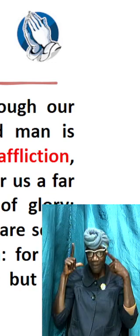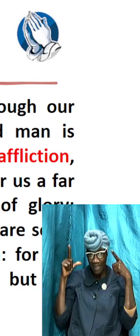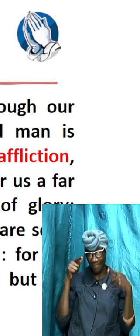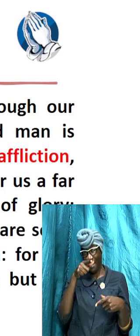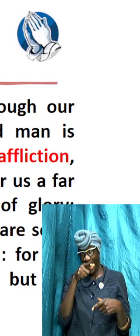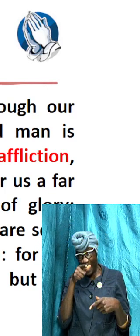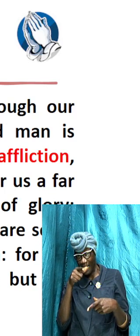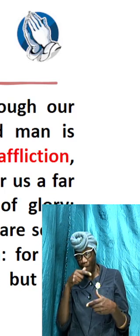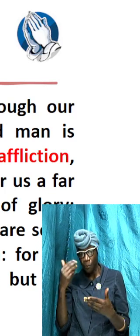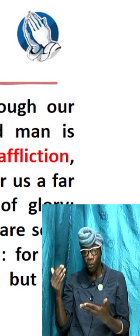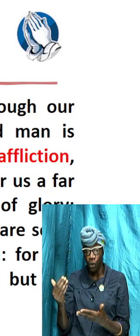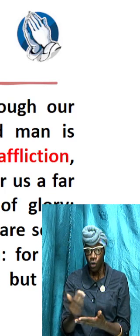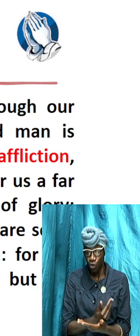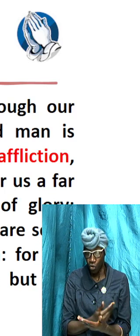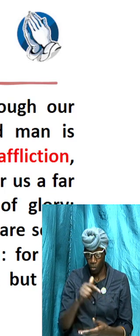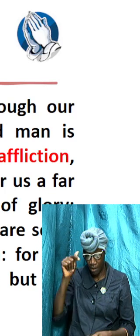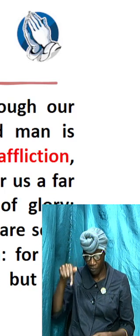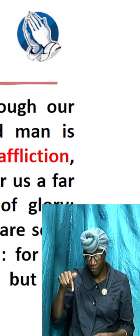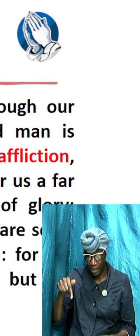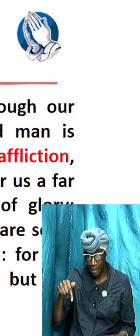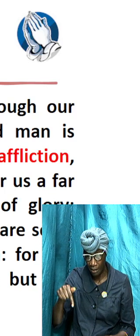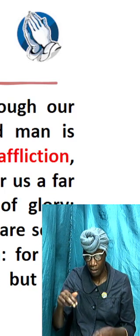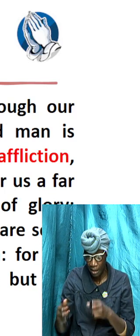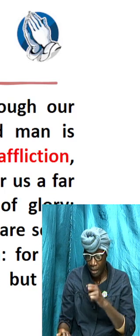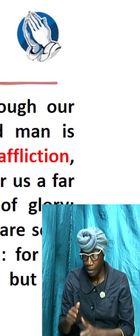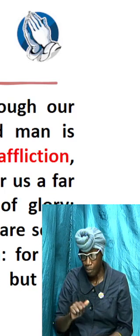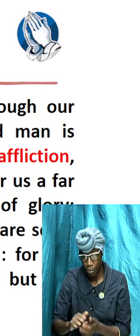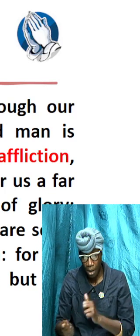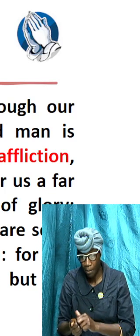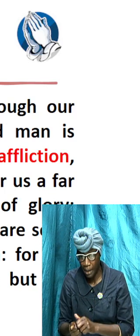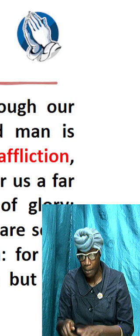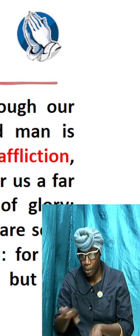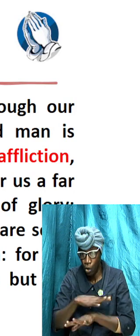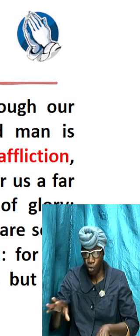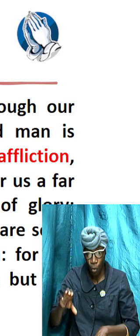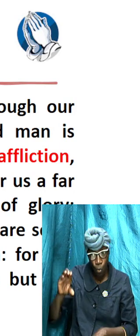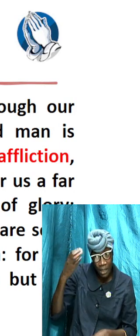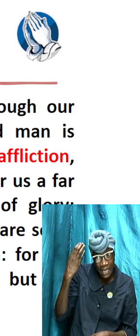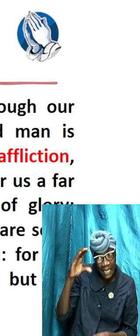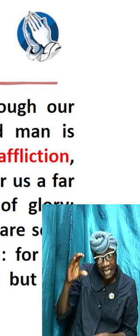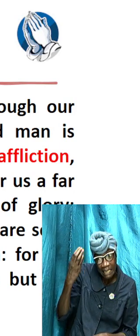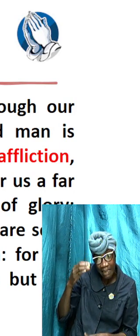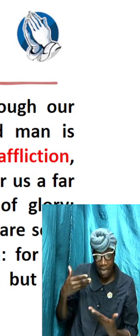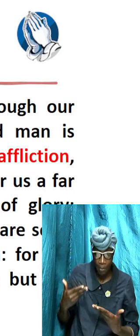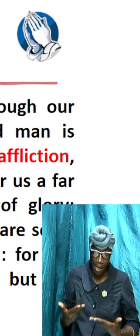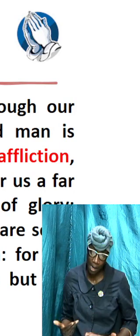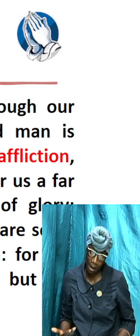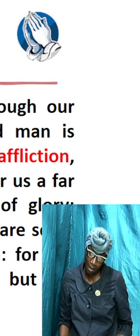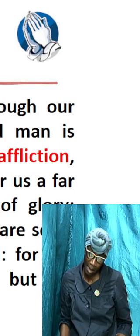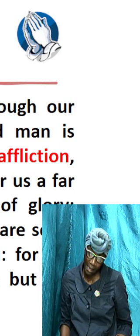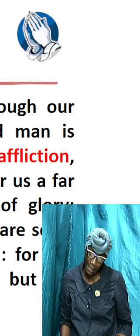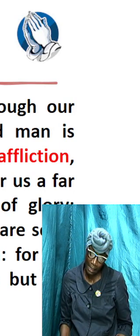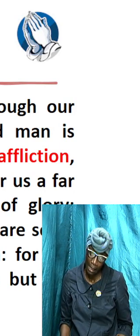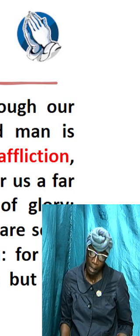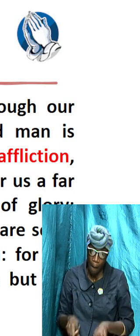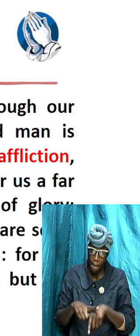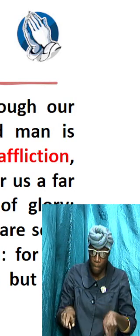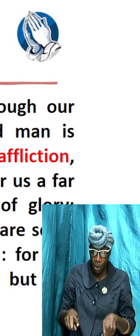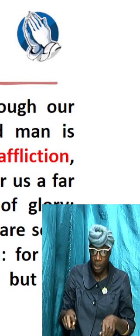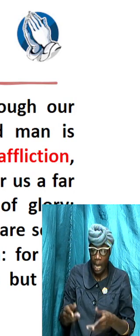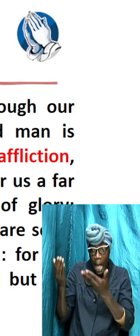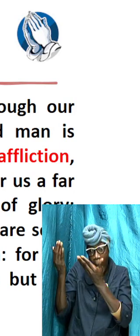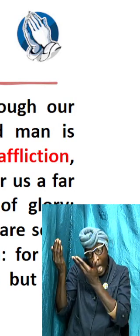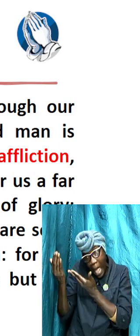some of these afflictions that we are going through just don't seem light at all. Some of these afflictions that we are going through seem heavy. But